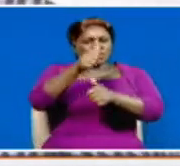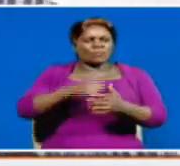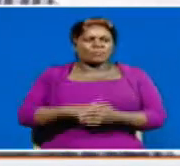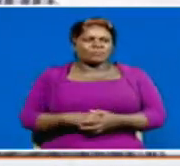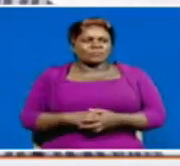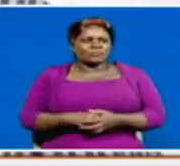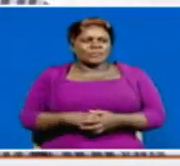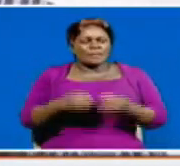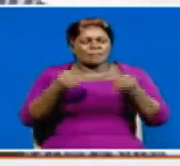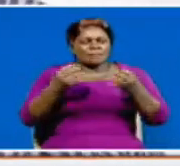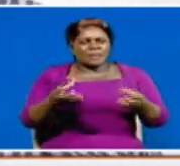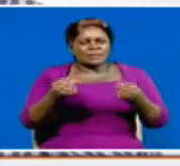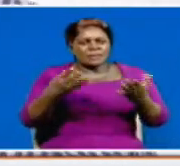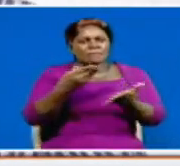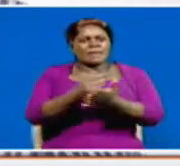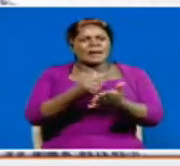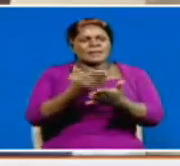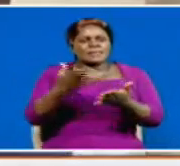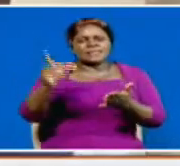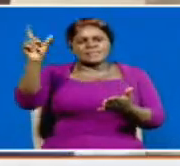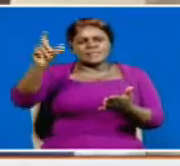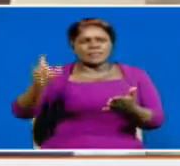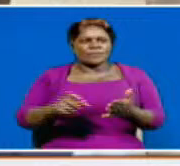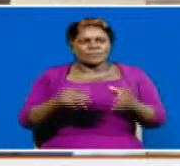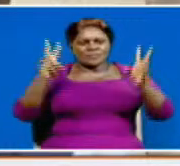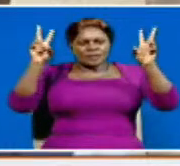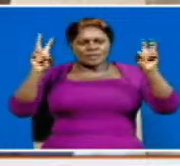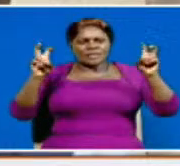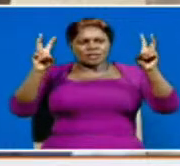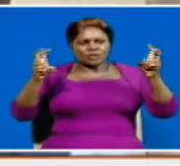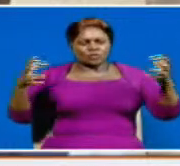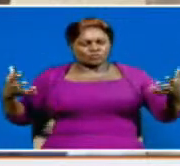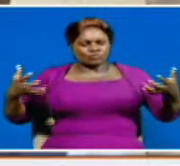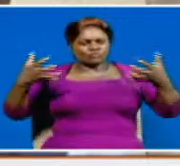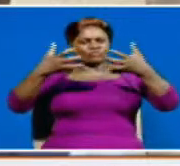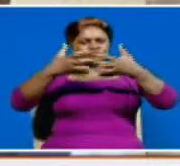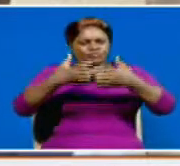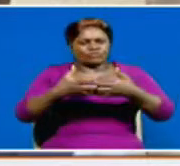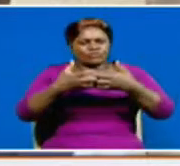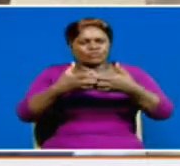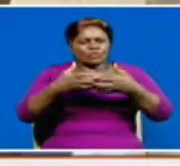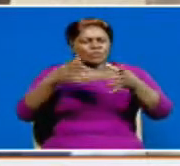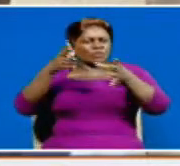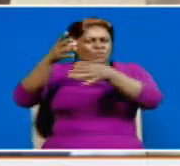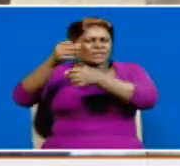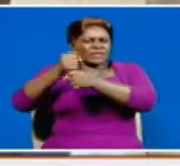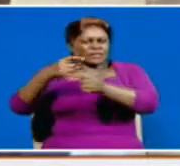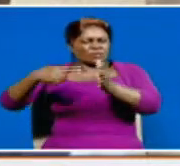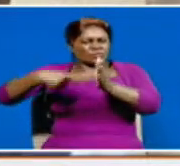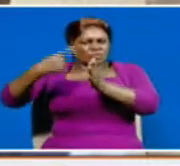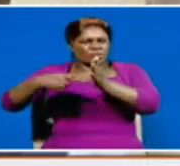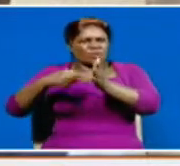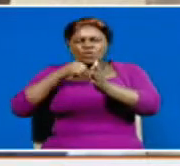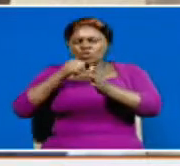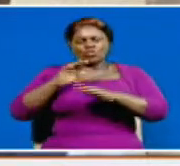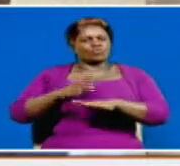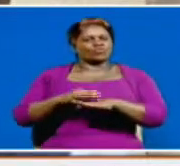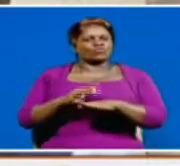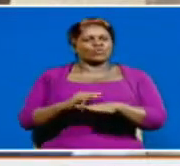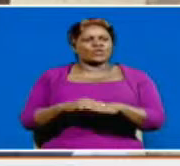be billions and billions of money in this region. The issue of amalgamating sugar factories is not